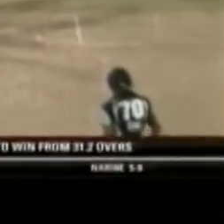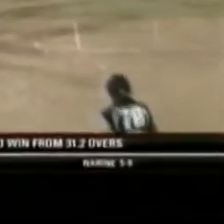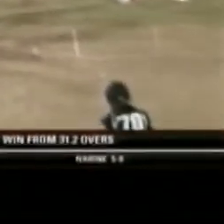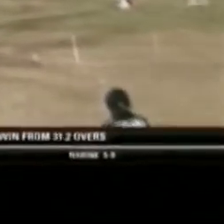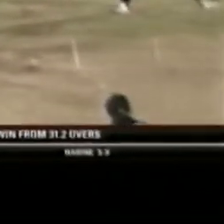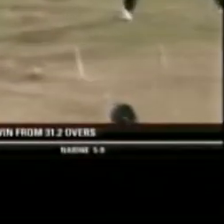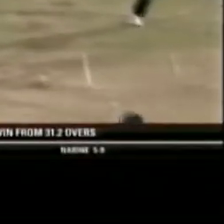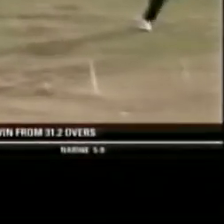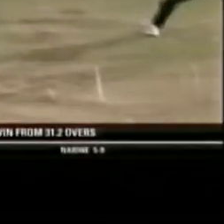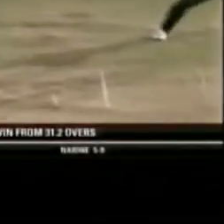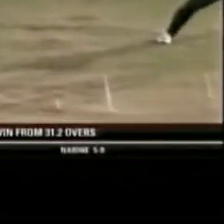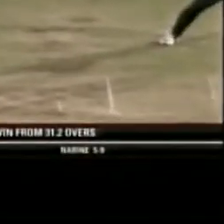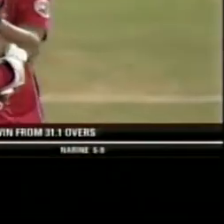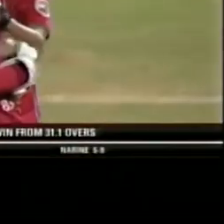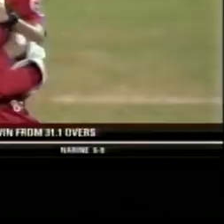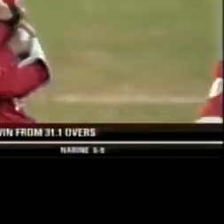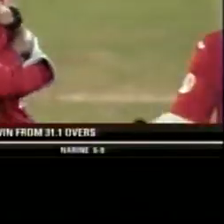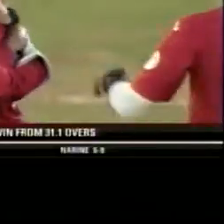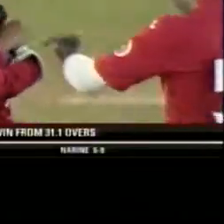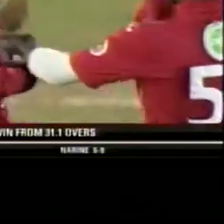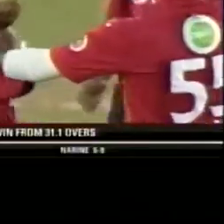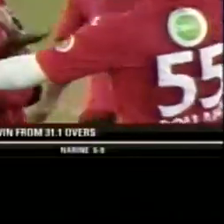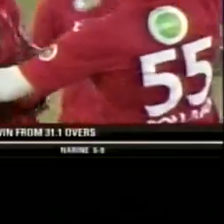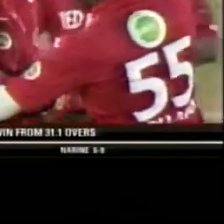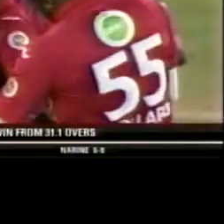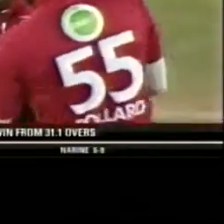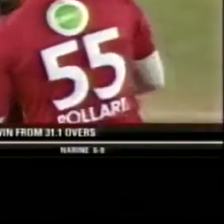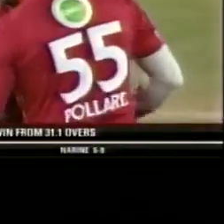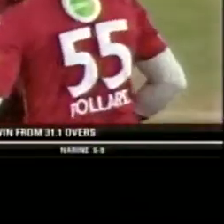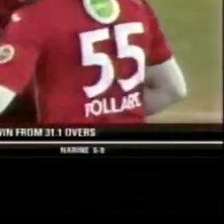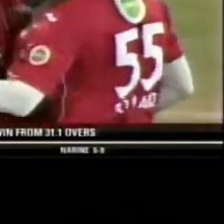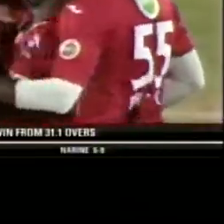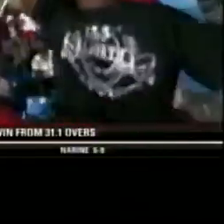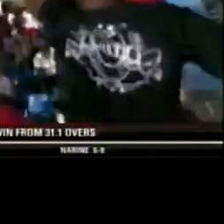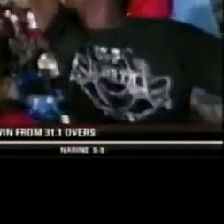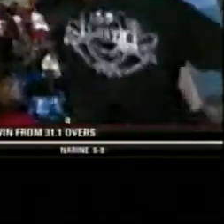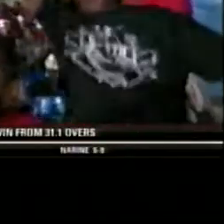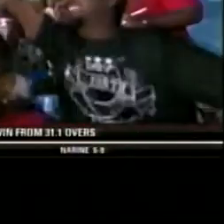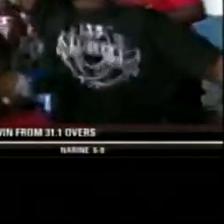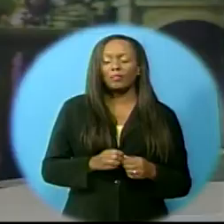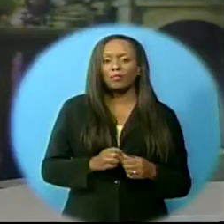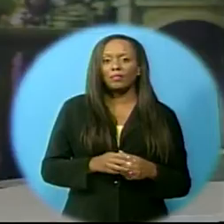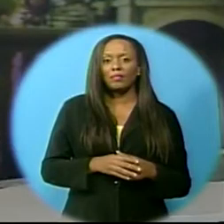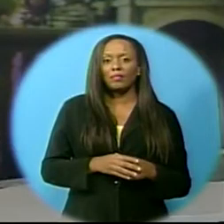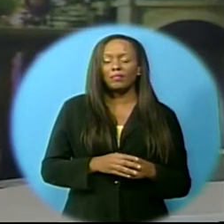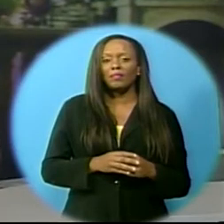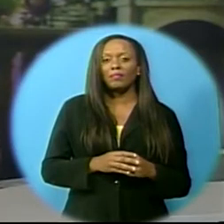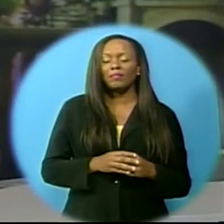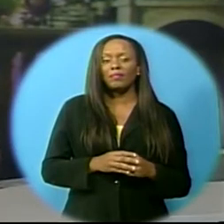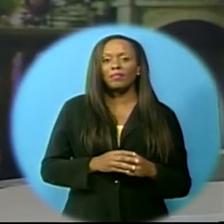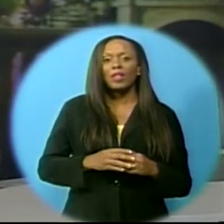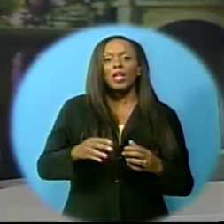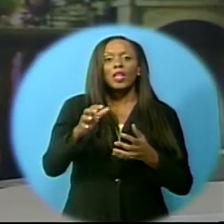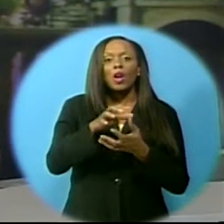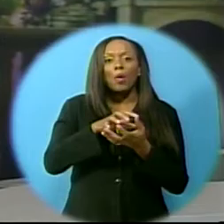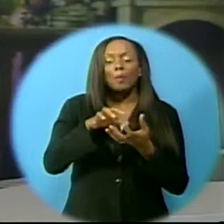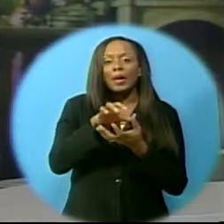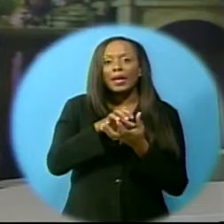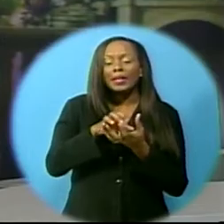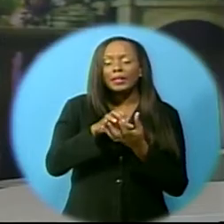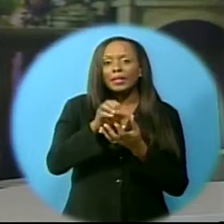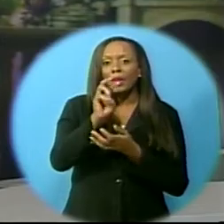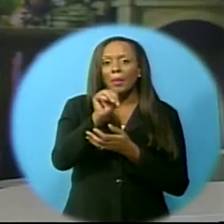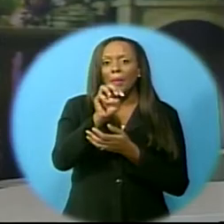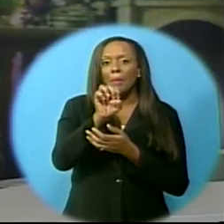Narine's decision to withdraw from the World Cup and that a replacement will be named shortly. The combined media men